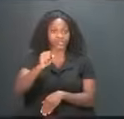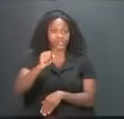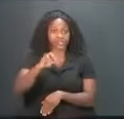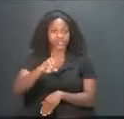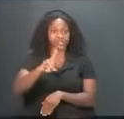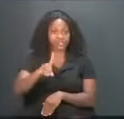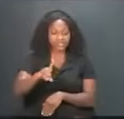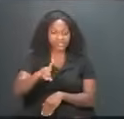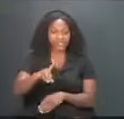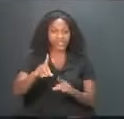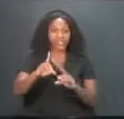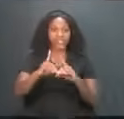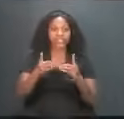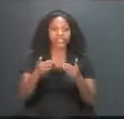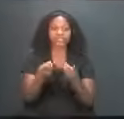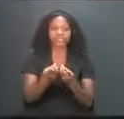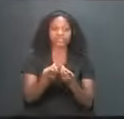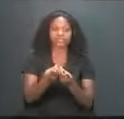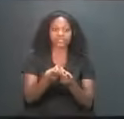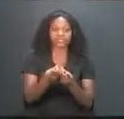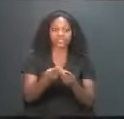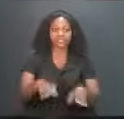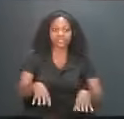Hamza Department to capture